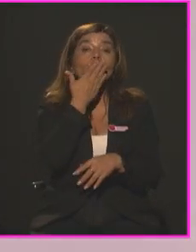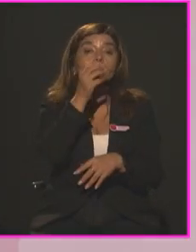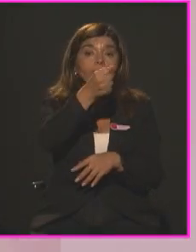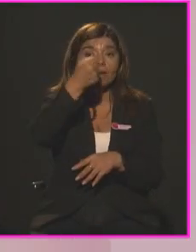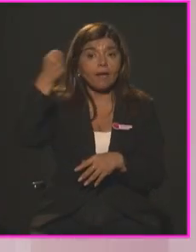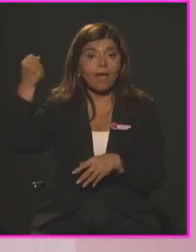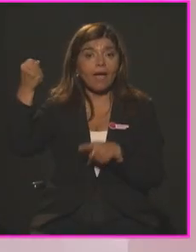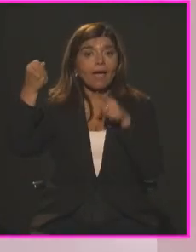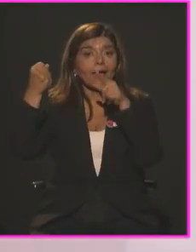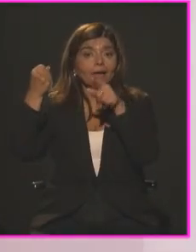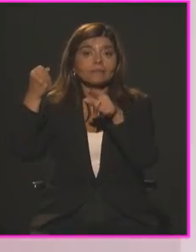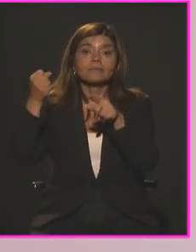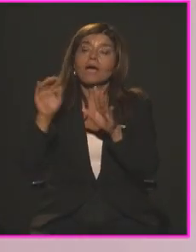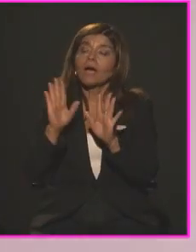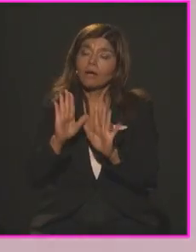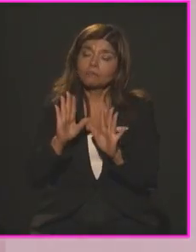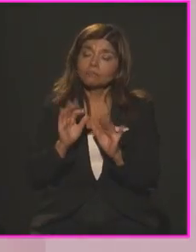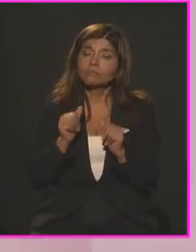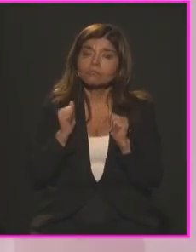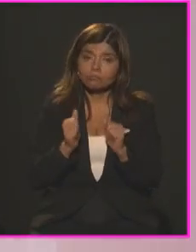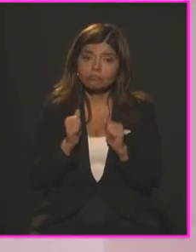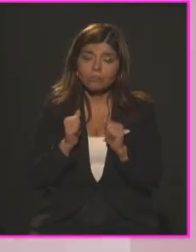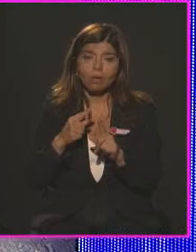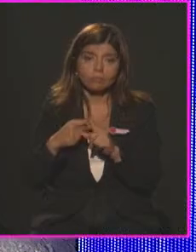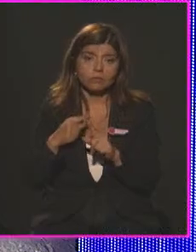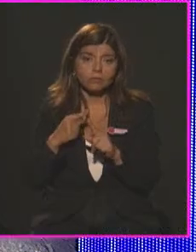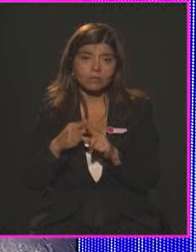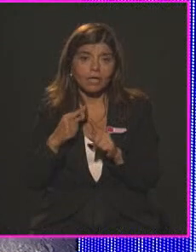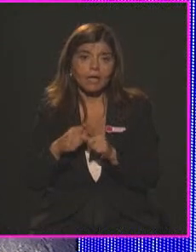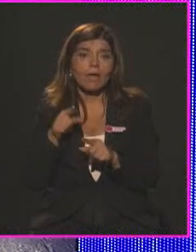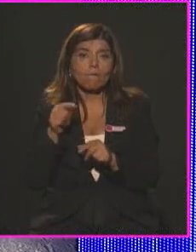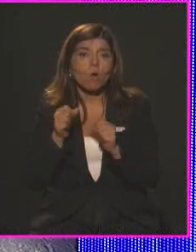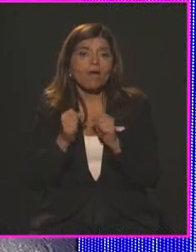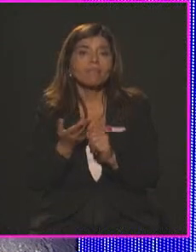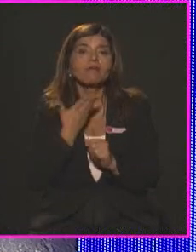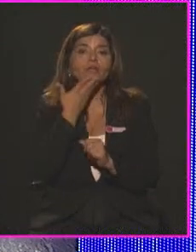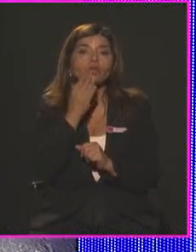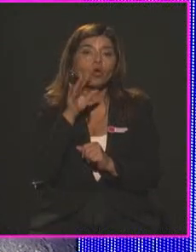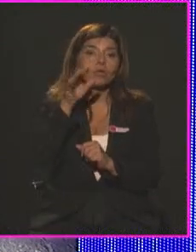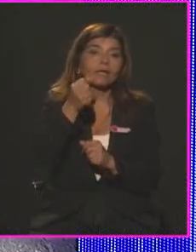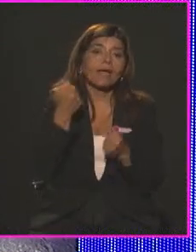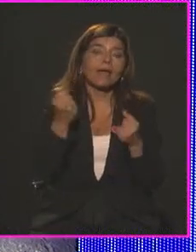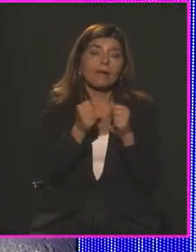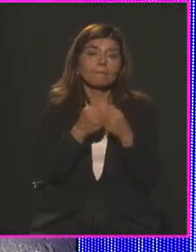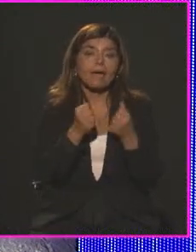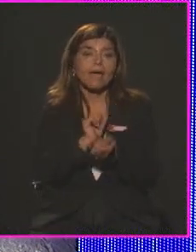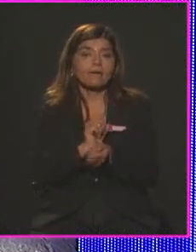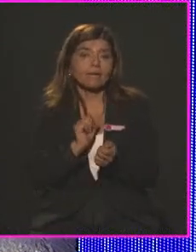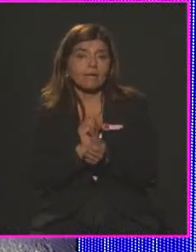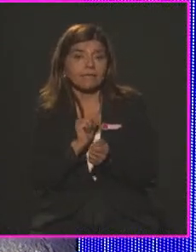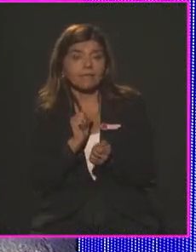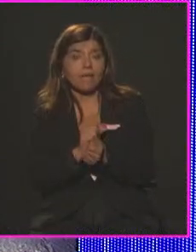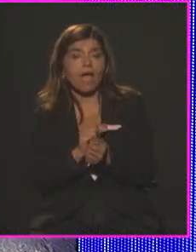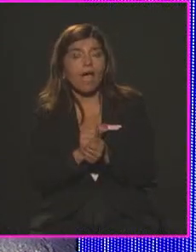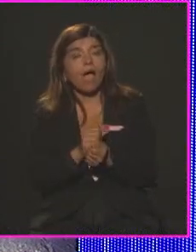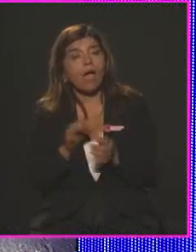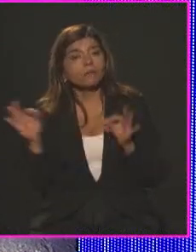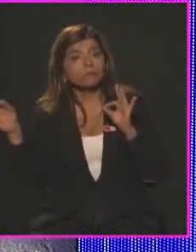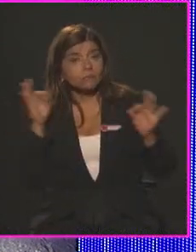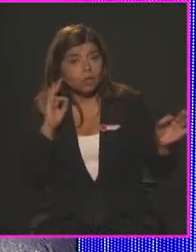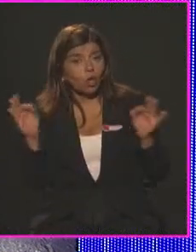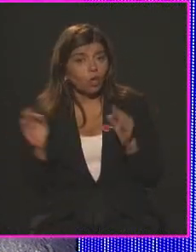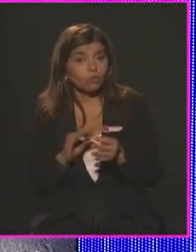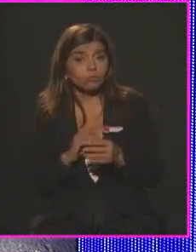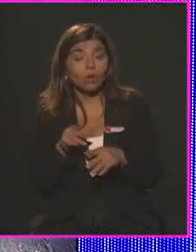freeze things that are a day or two old. You can freeze bread. You can freeze cheese. You can freeze pasta. A lot of things that we